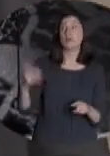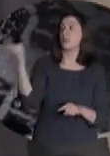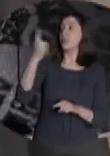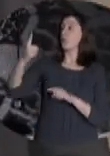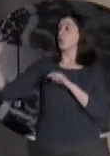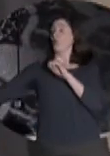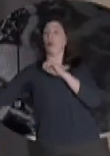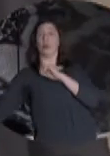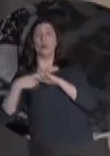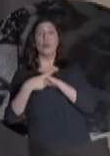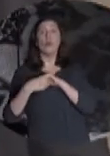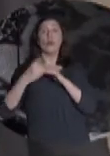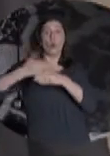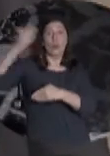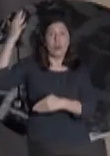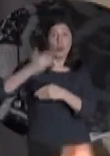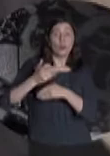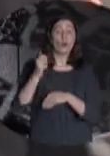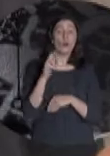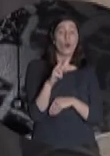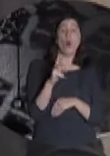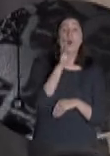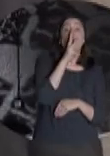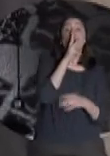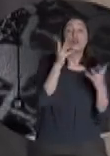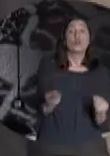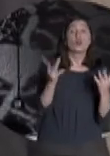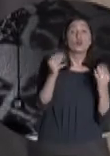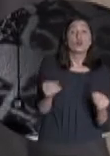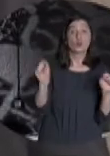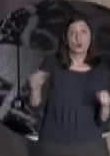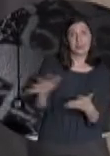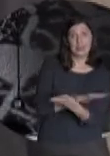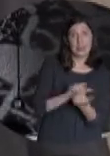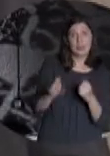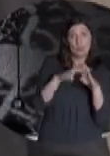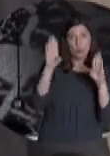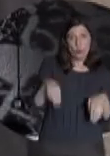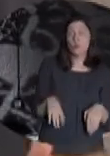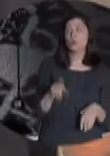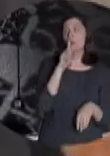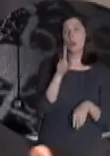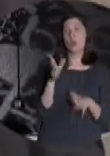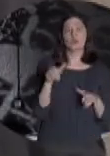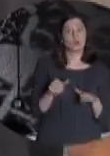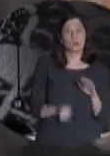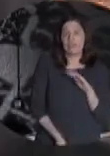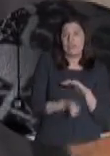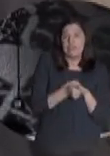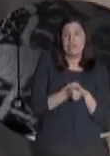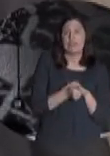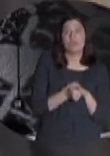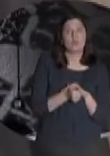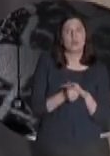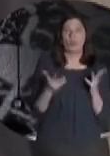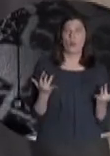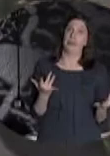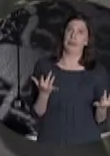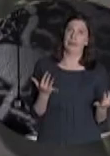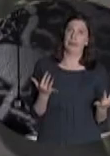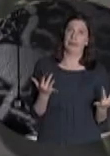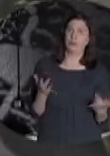creating so many opportunities for moisture to get into your home and damage your home. You really just want to hunker down and let the storm